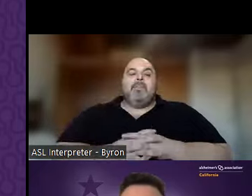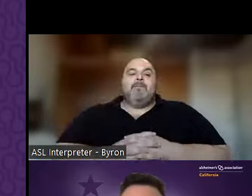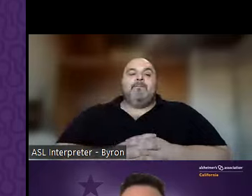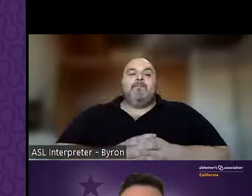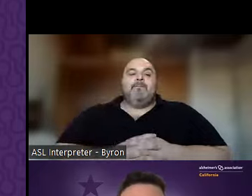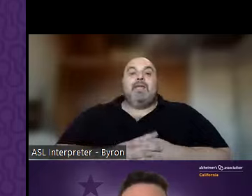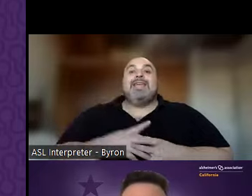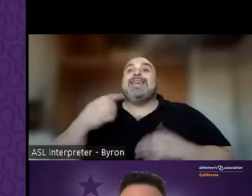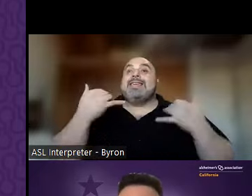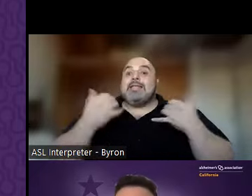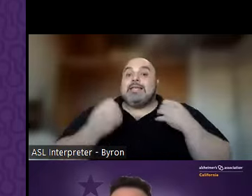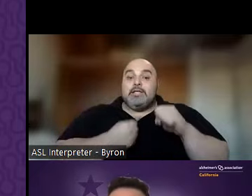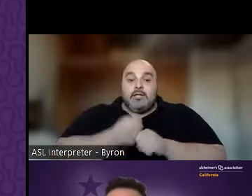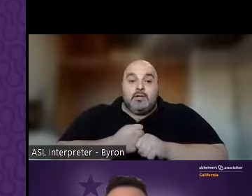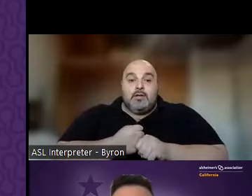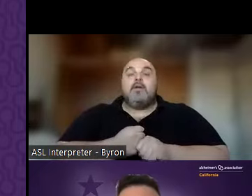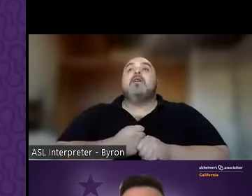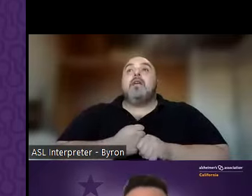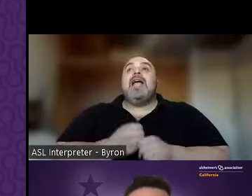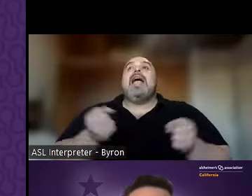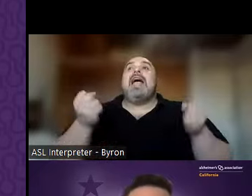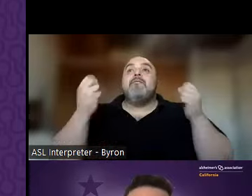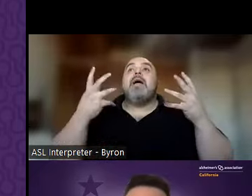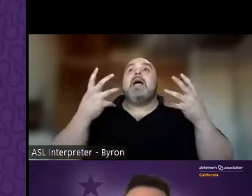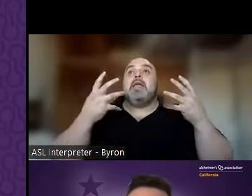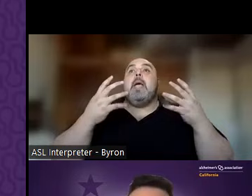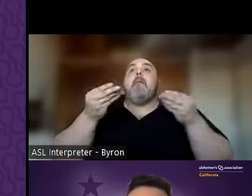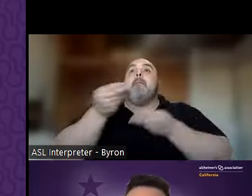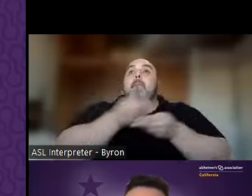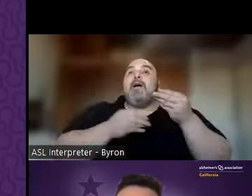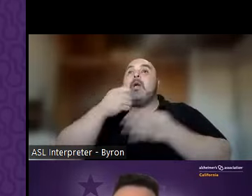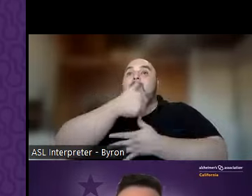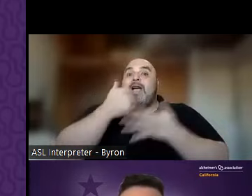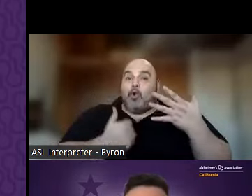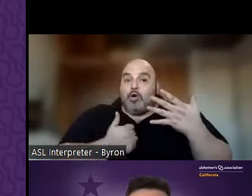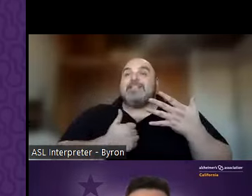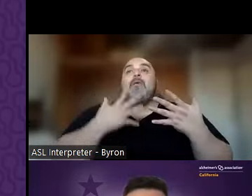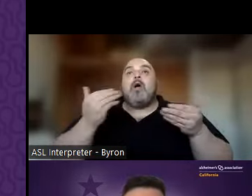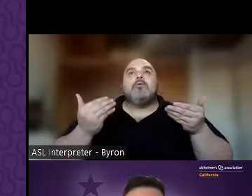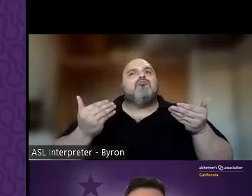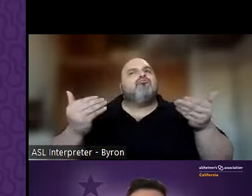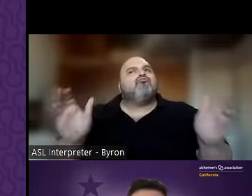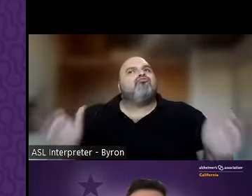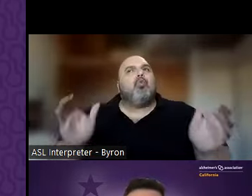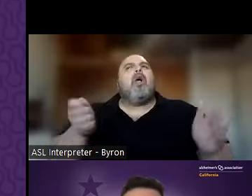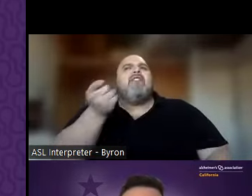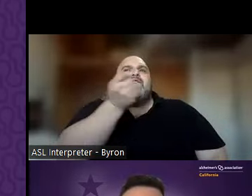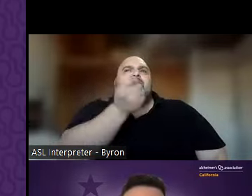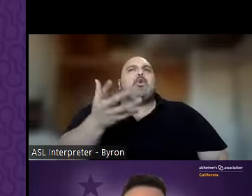So this year we have a number of legislative and budget priorities that we're looking to advance. We have a few of them introduced,